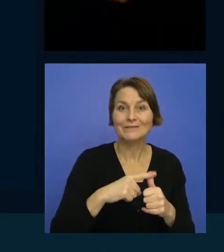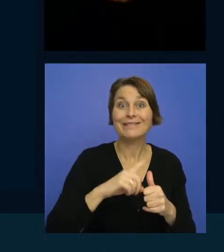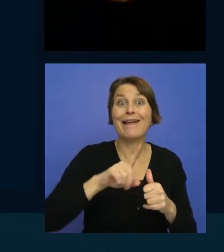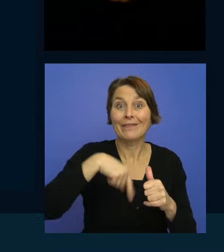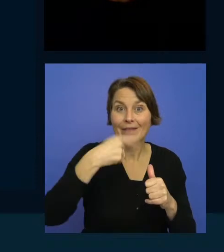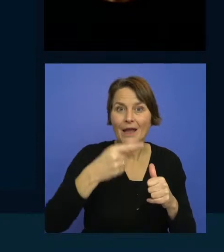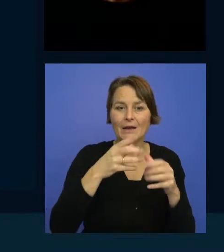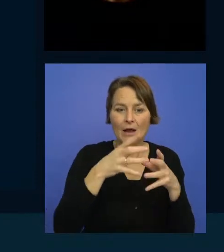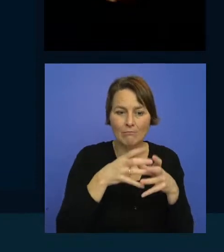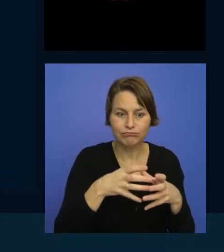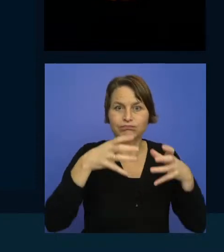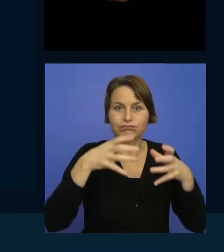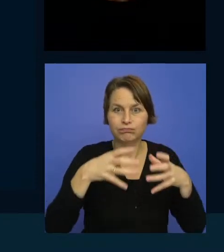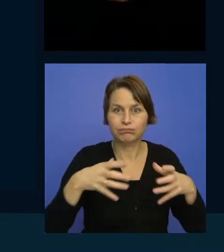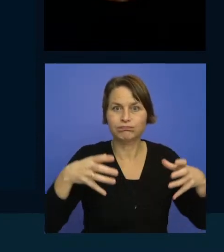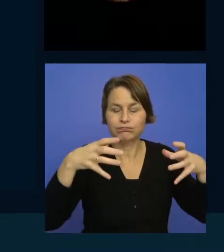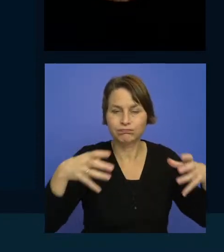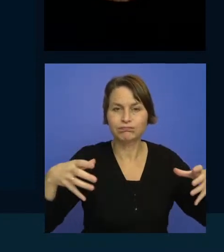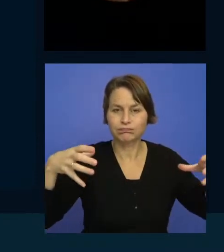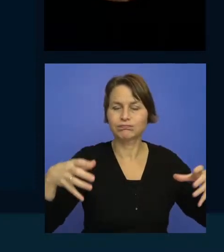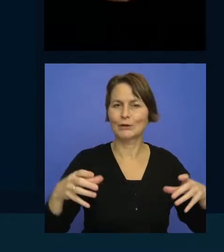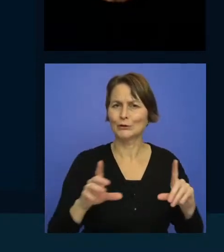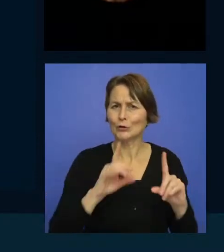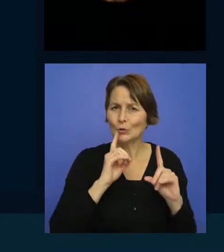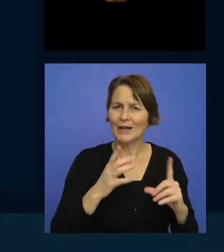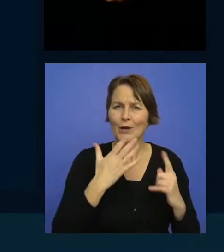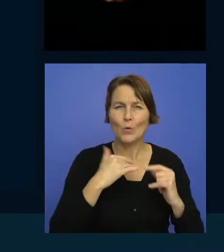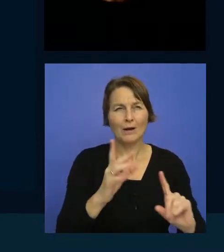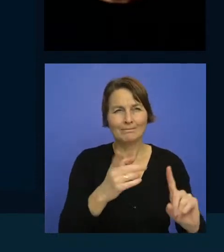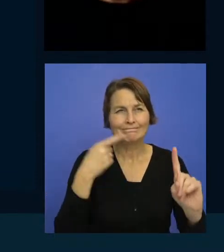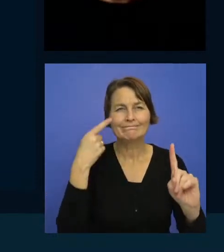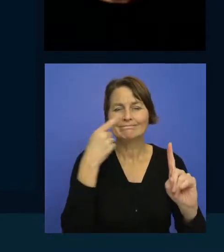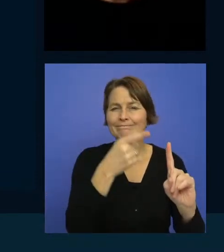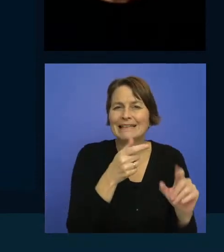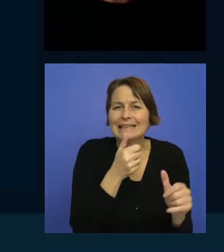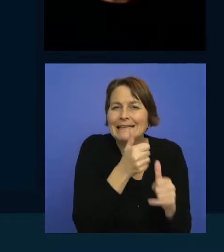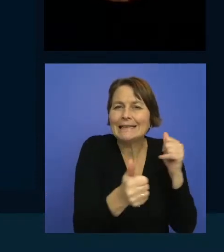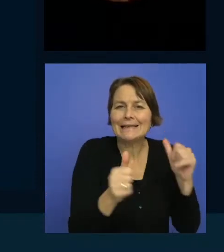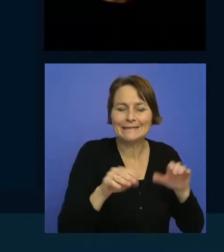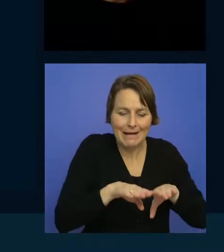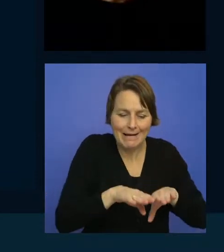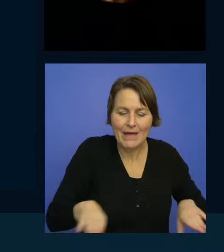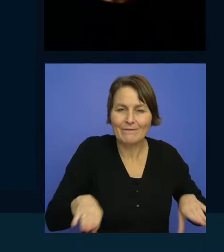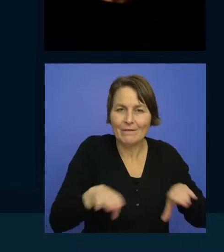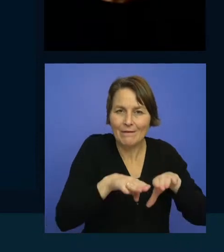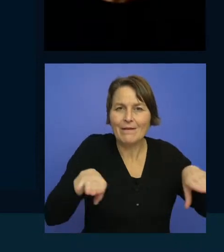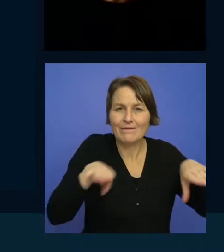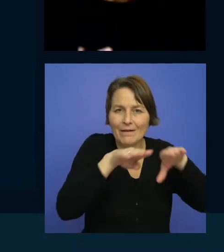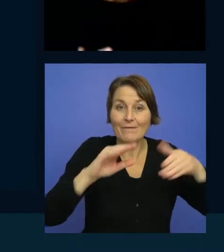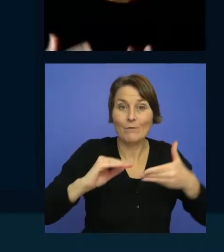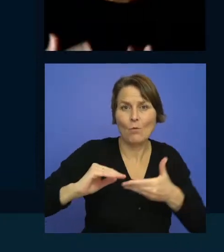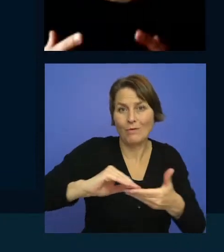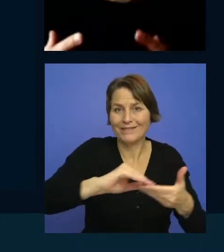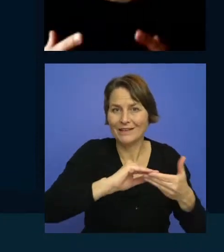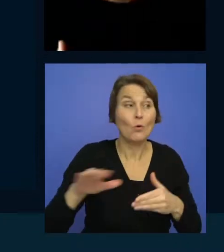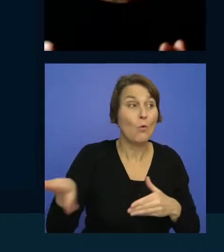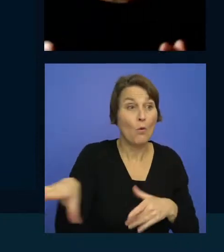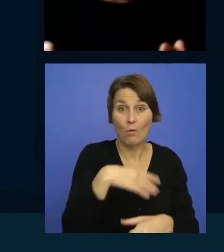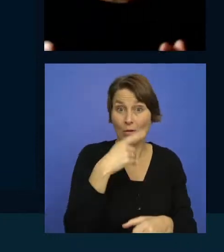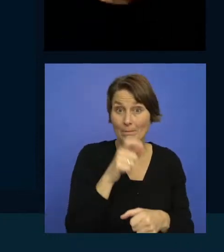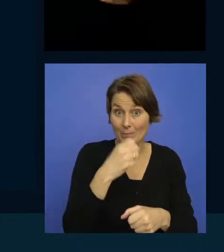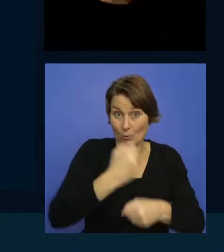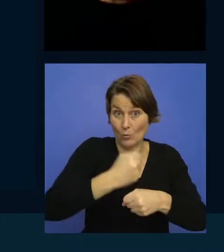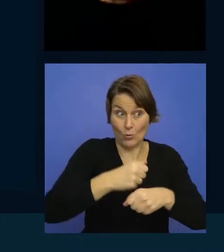was to make sure that at all levels of the organization, our employees feel, that they have all the data they need to make